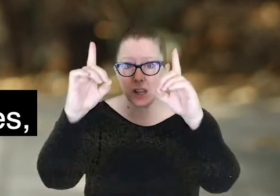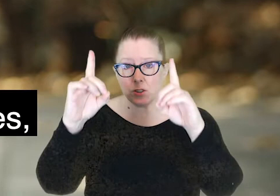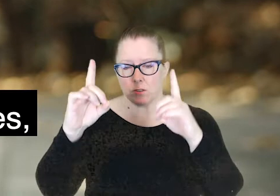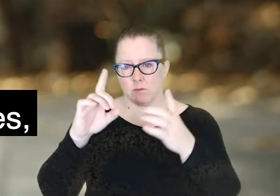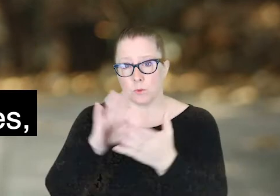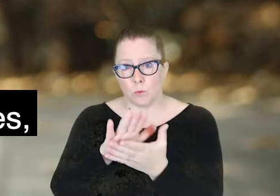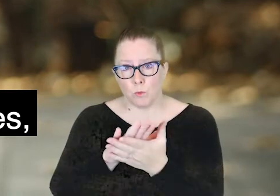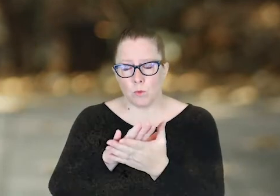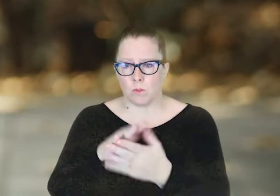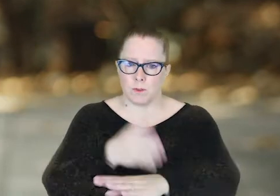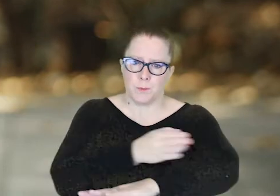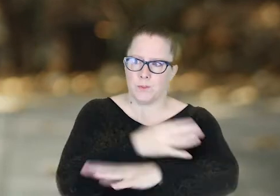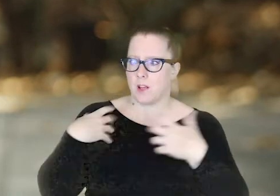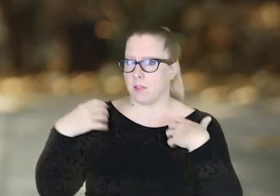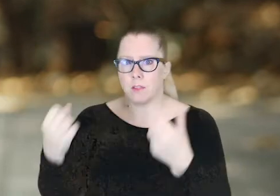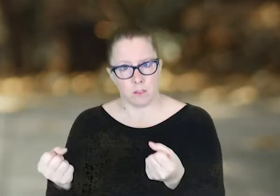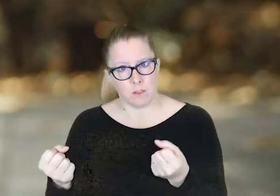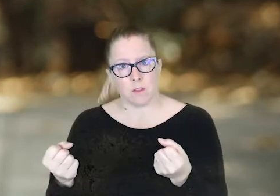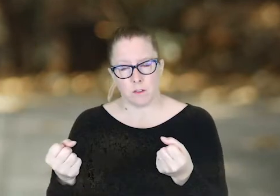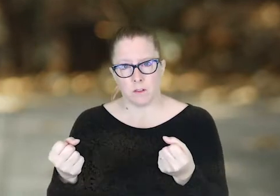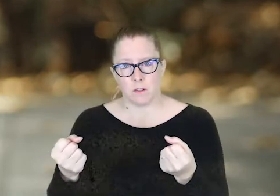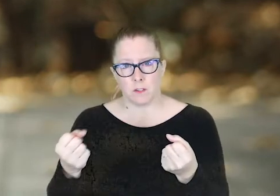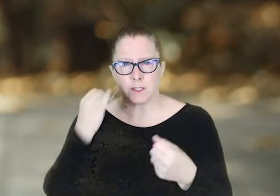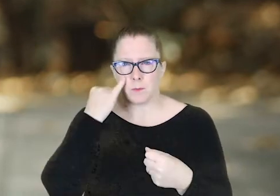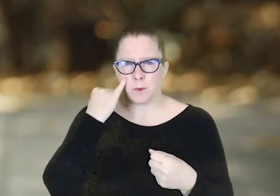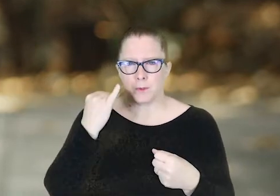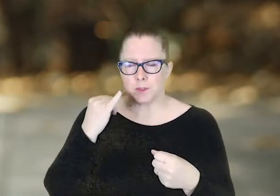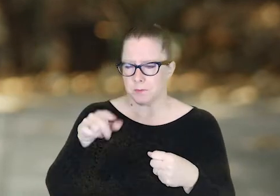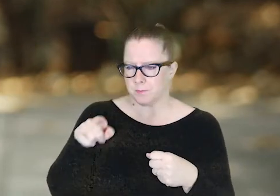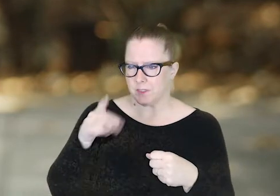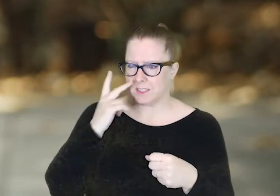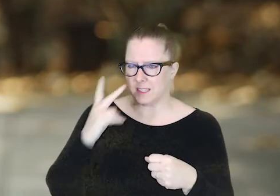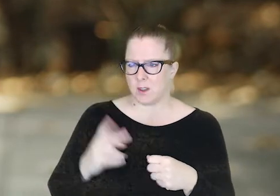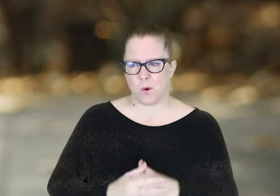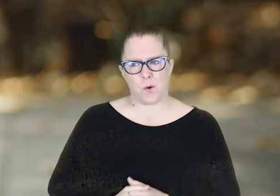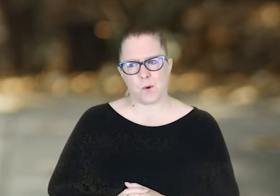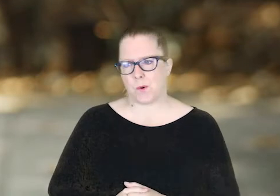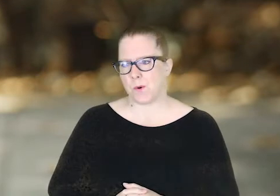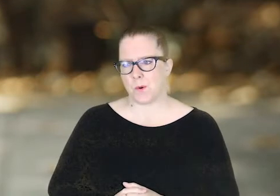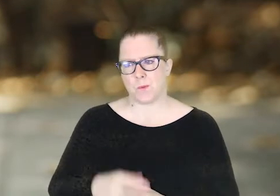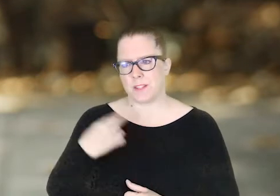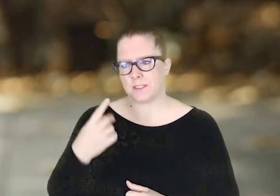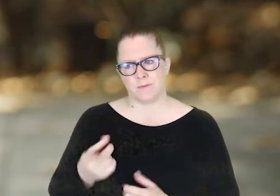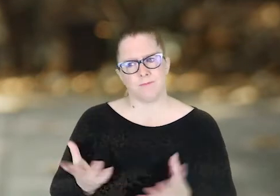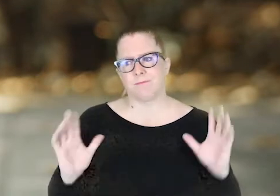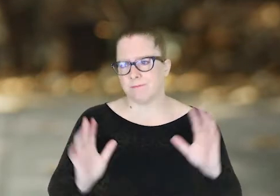health outcomes. And you convert on somebody from being seen as a liability